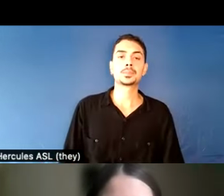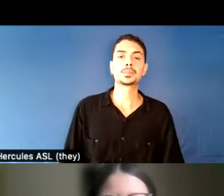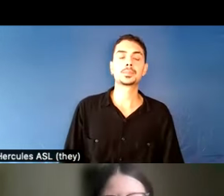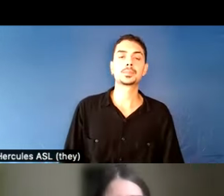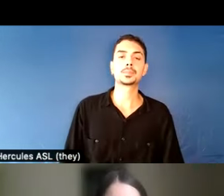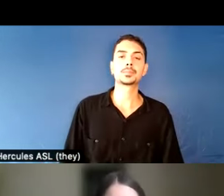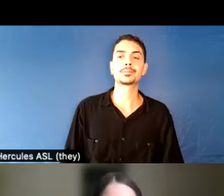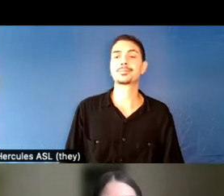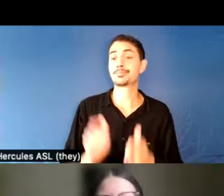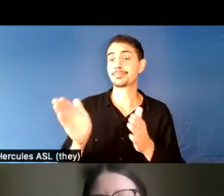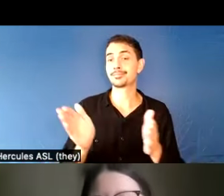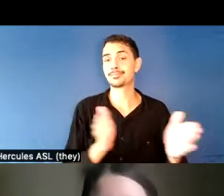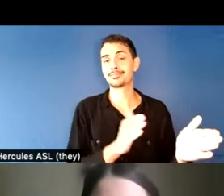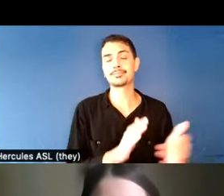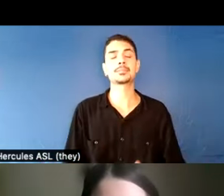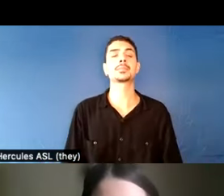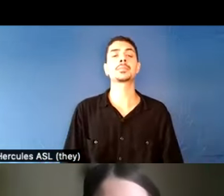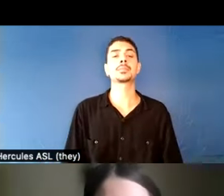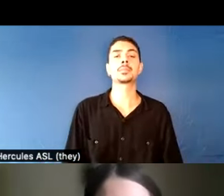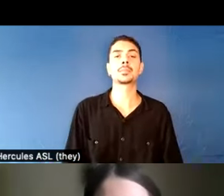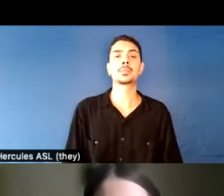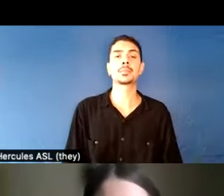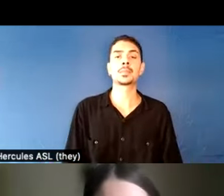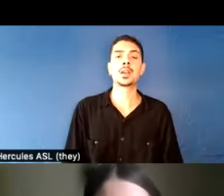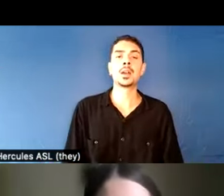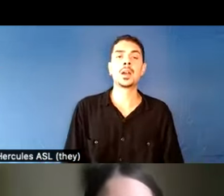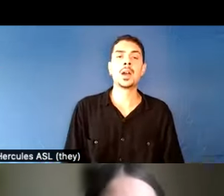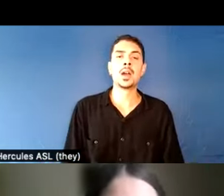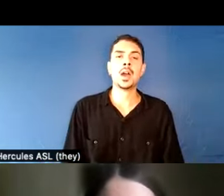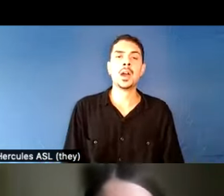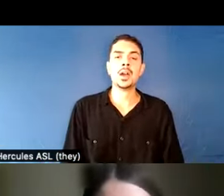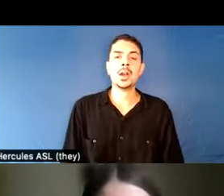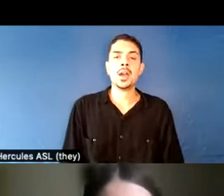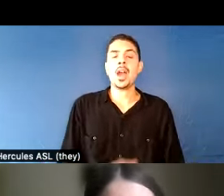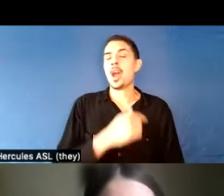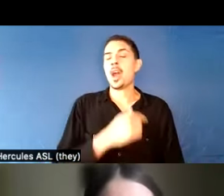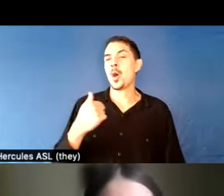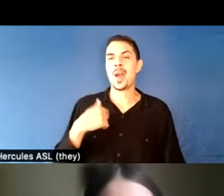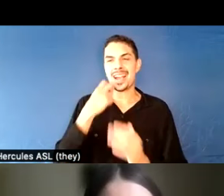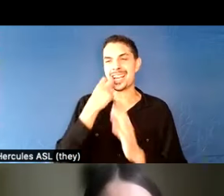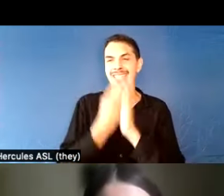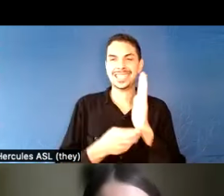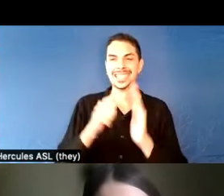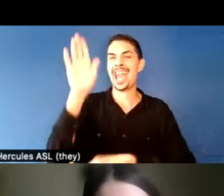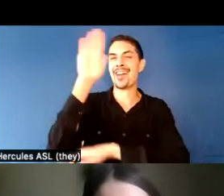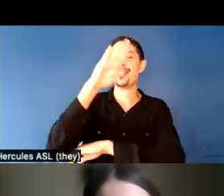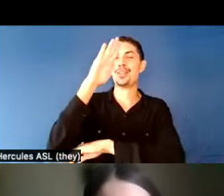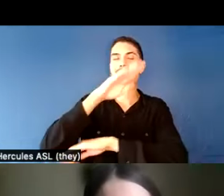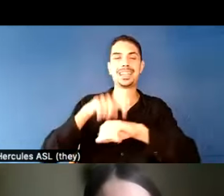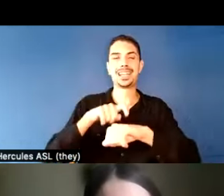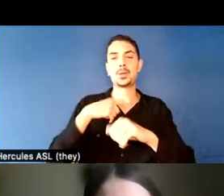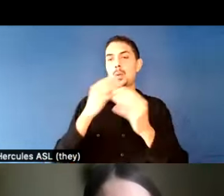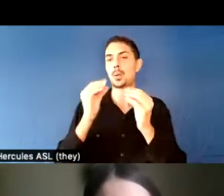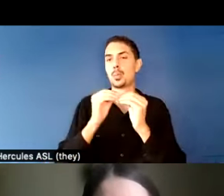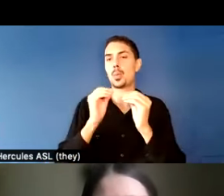All right, and so as we're getting y'all into this afternoon time, I want to do a little bit more of the